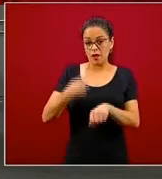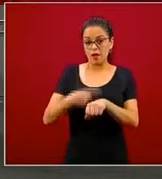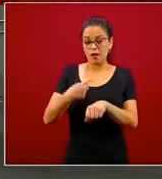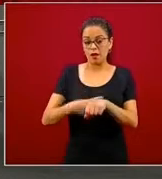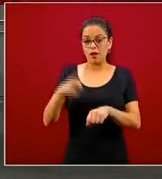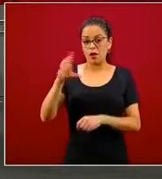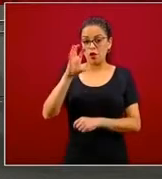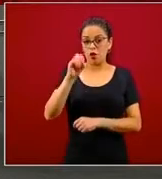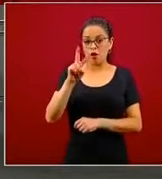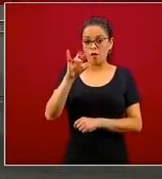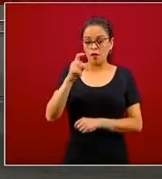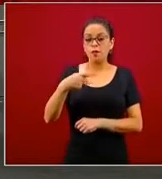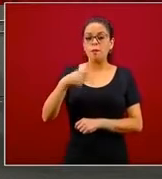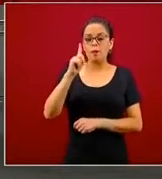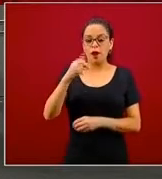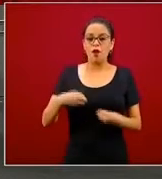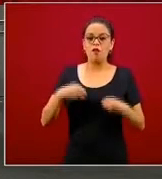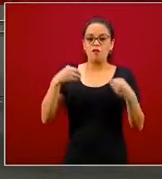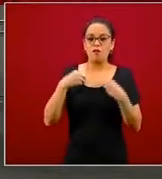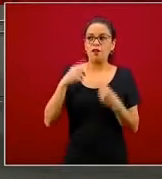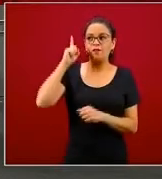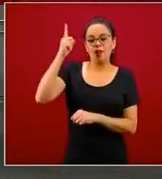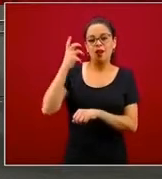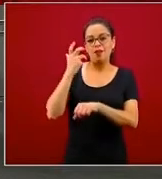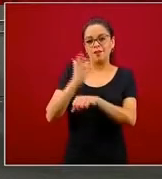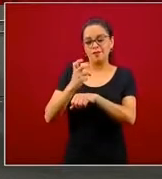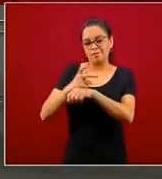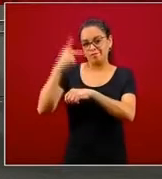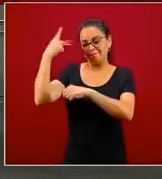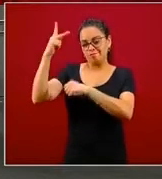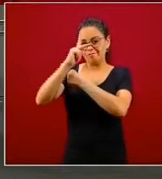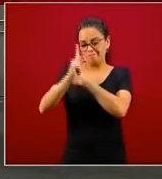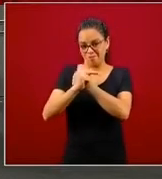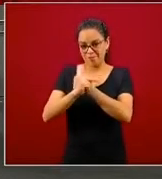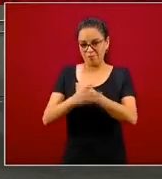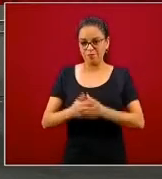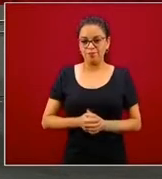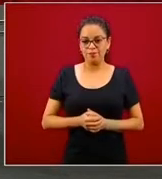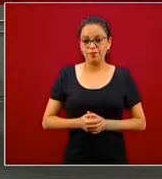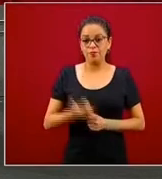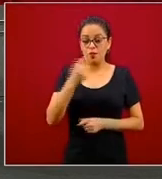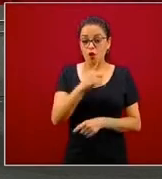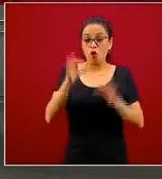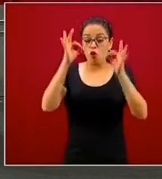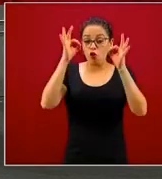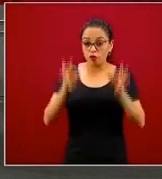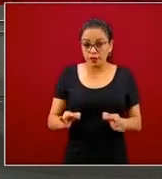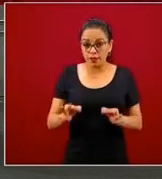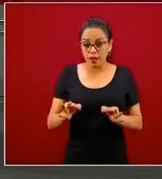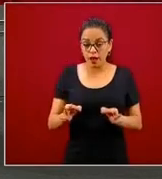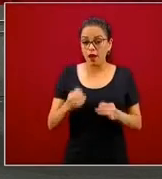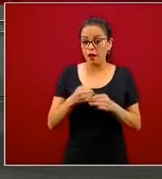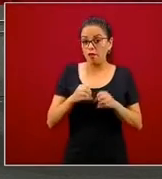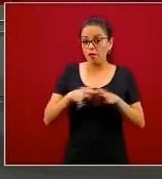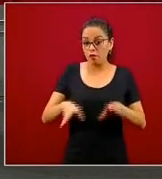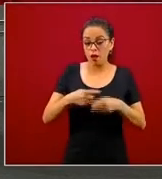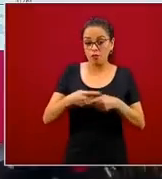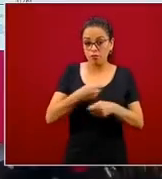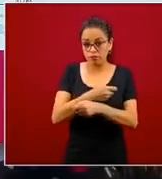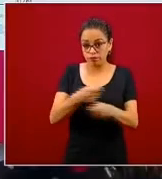Mexican citizens suffering from COVID, and they are residing in the US, and the total figure